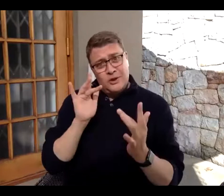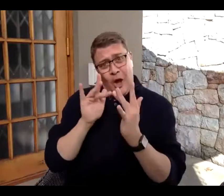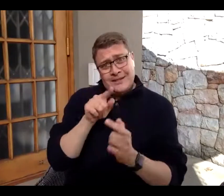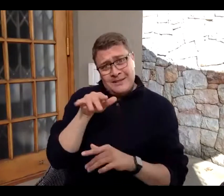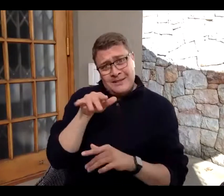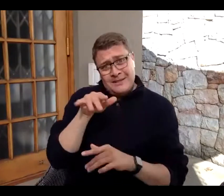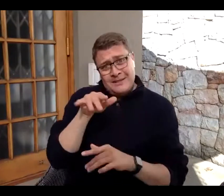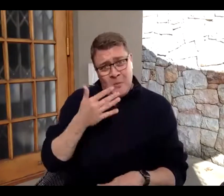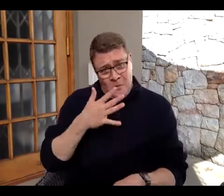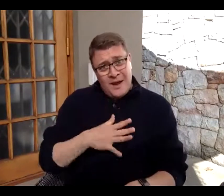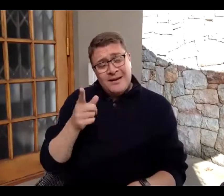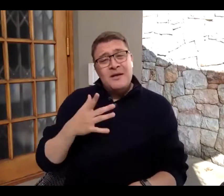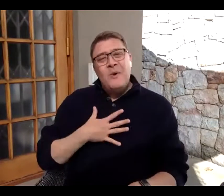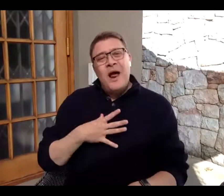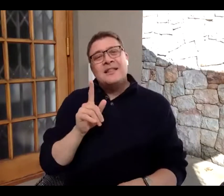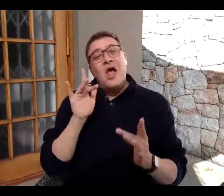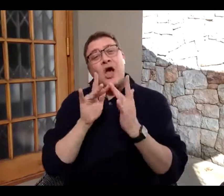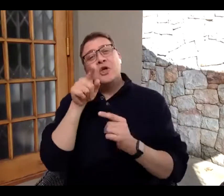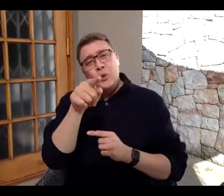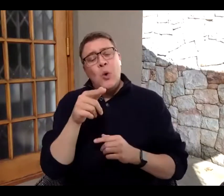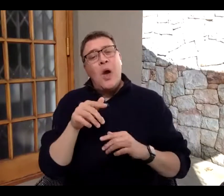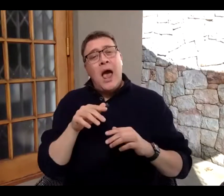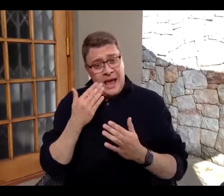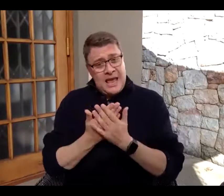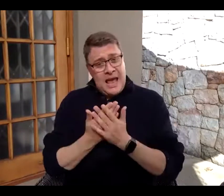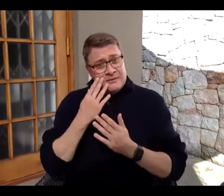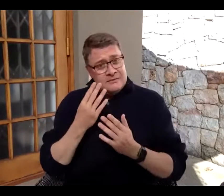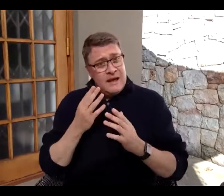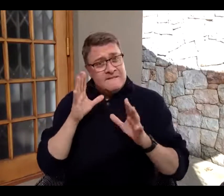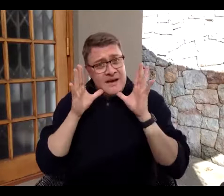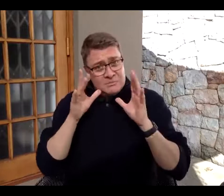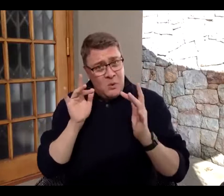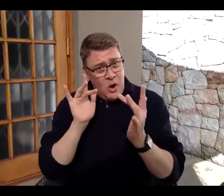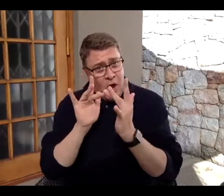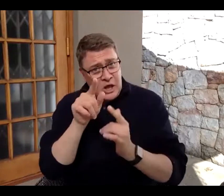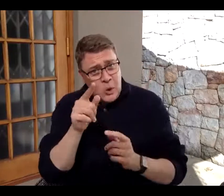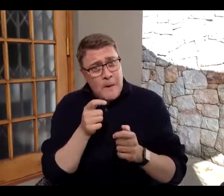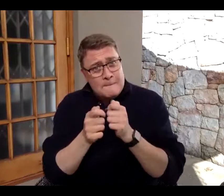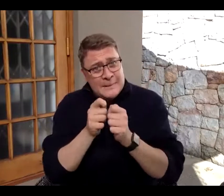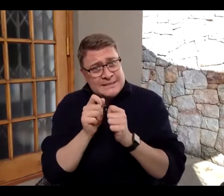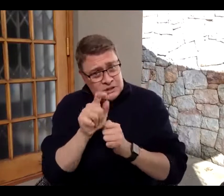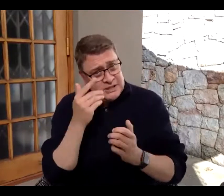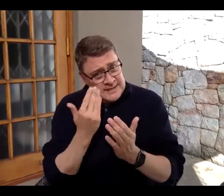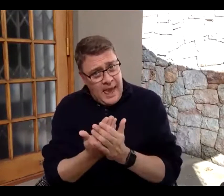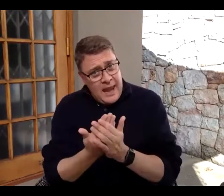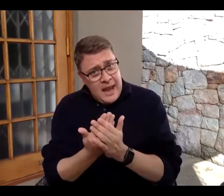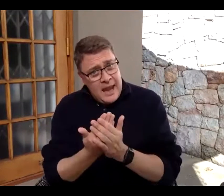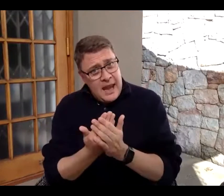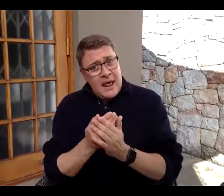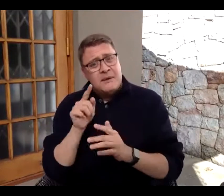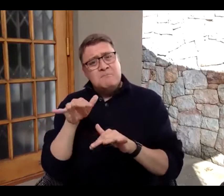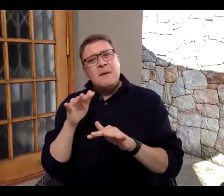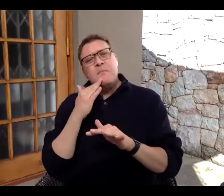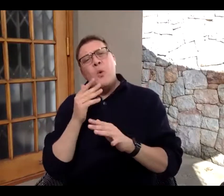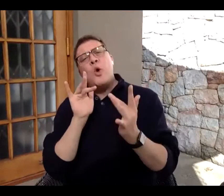if they would like to get in contact with you, could they find you on Facebook and message you? Terrence, how could people get in contact